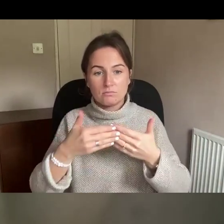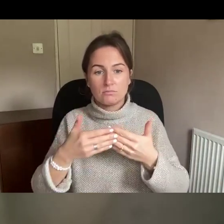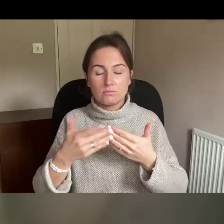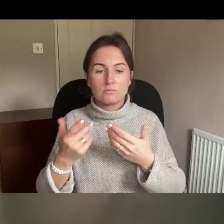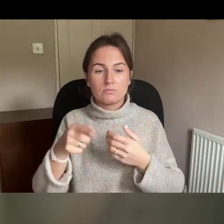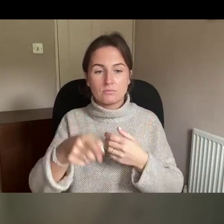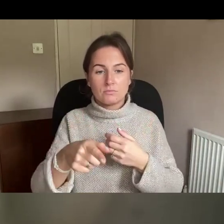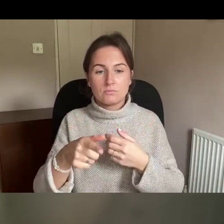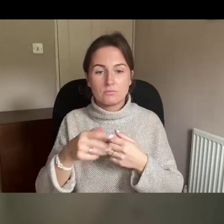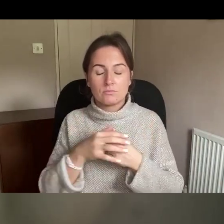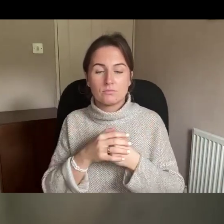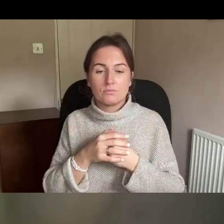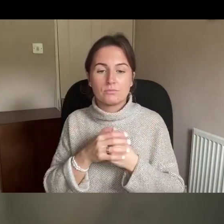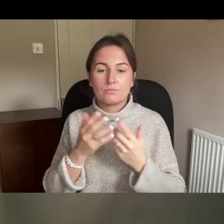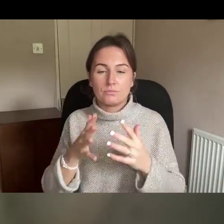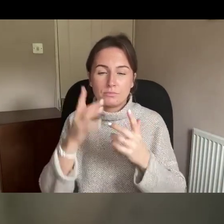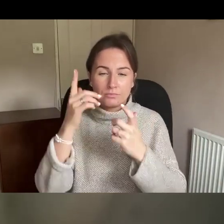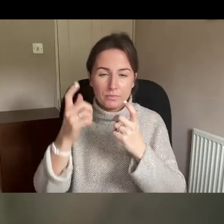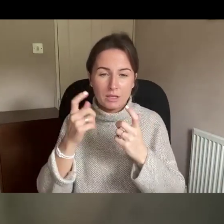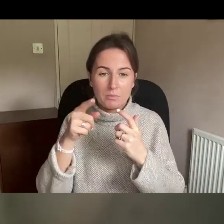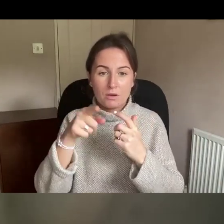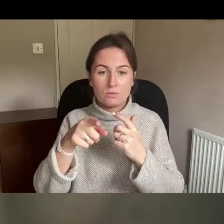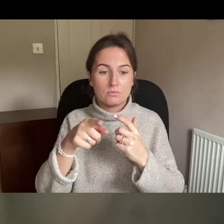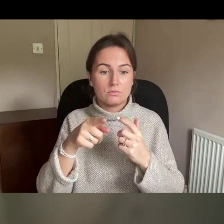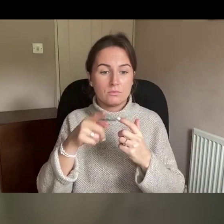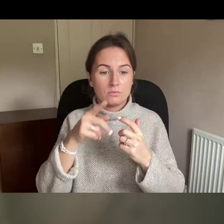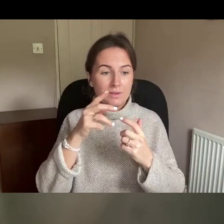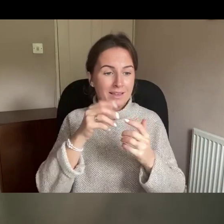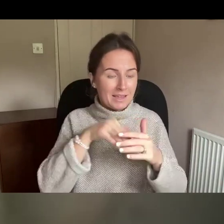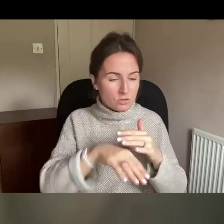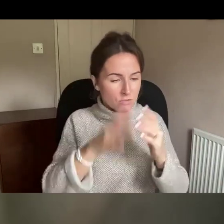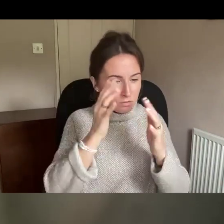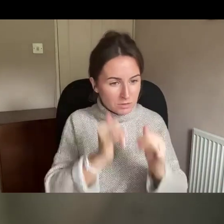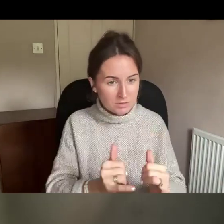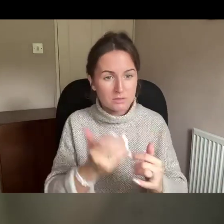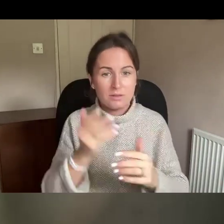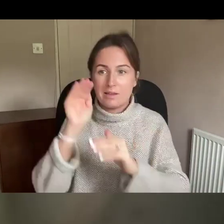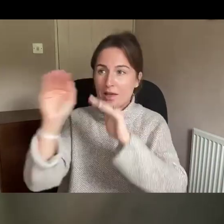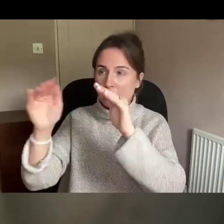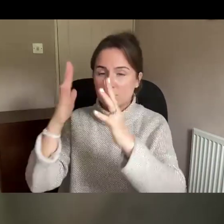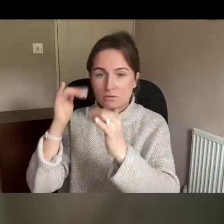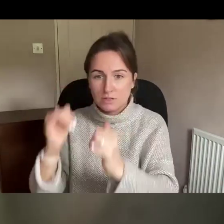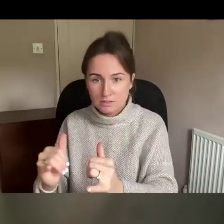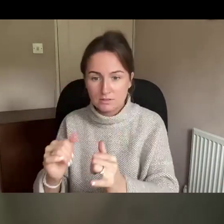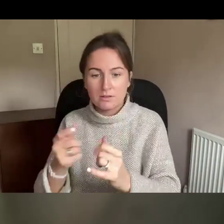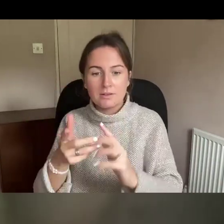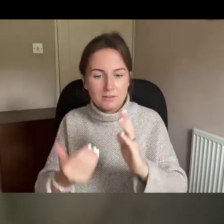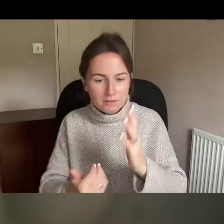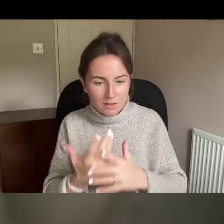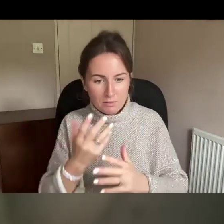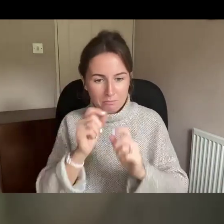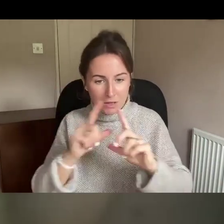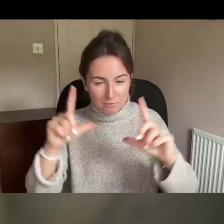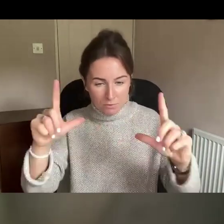we have been undertaking internal and external testing and developing the platform and ensuring that there were some